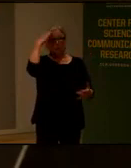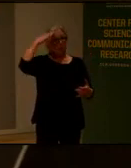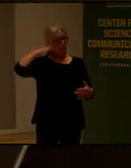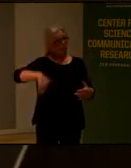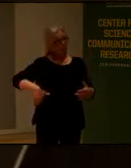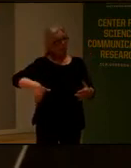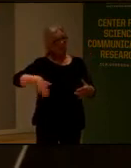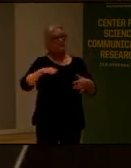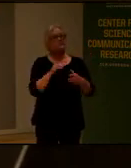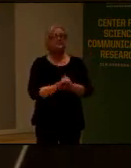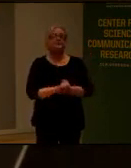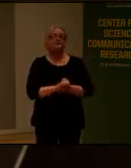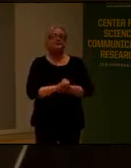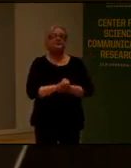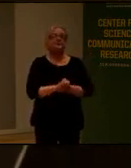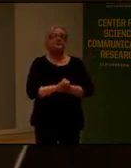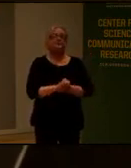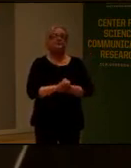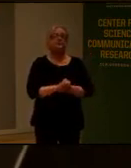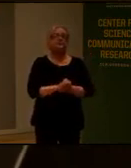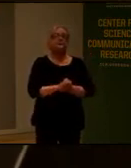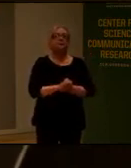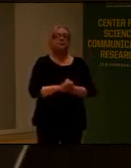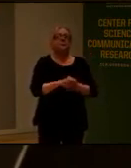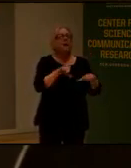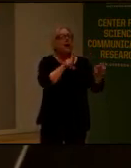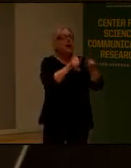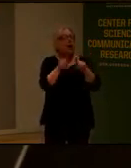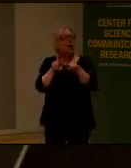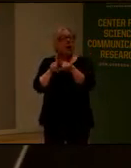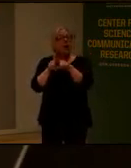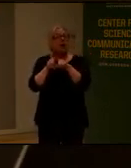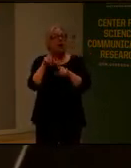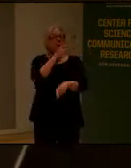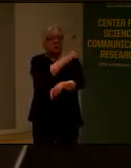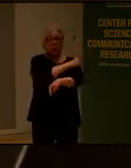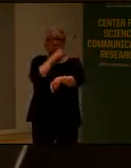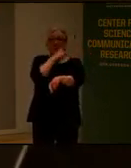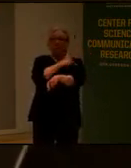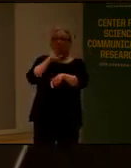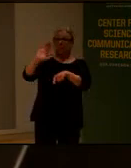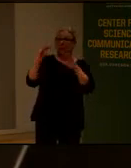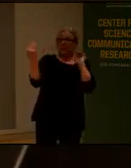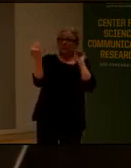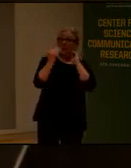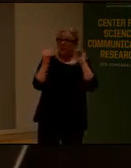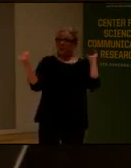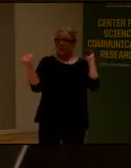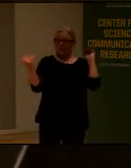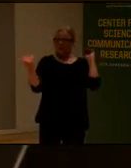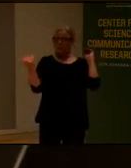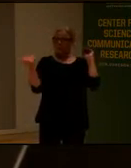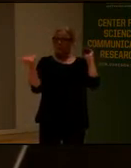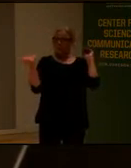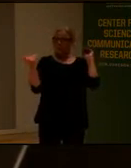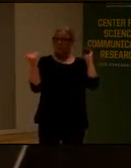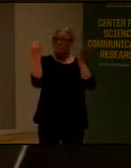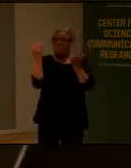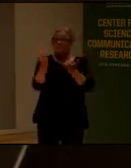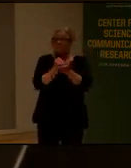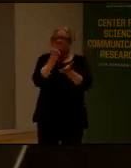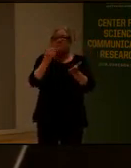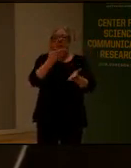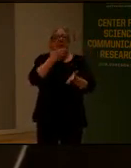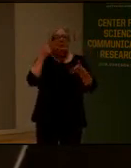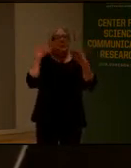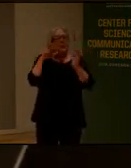Also, from a prescribing and sort of that engagement at the patient level, there's an enormous opportunity to understand what are the best ways with which